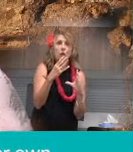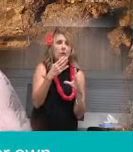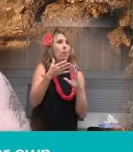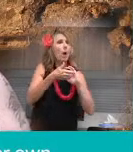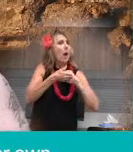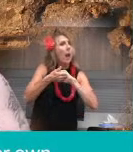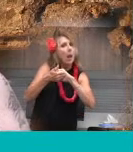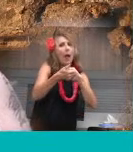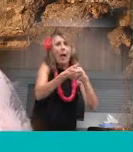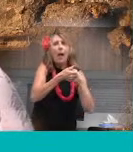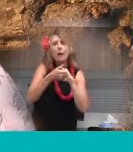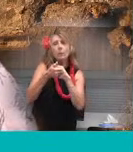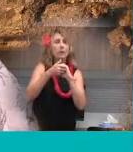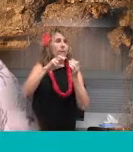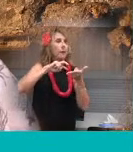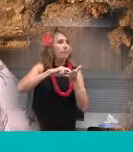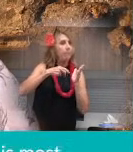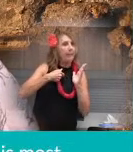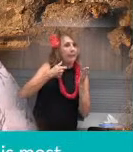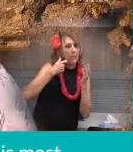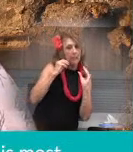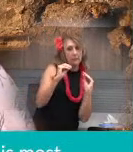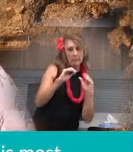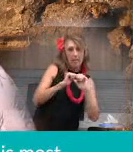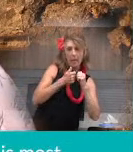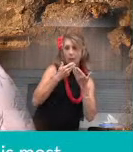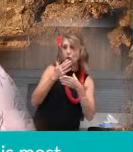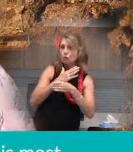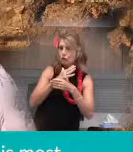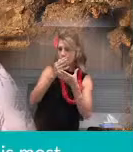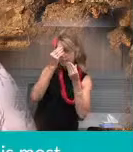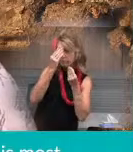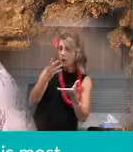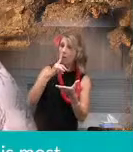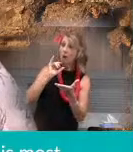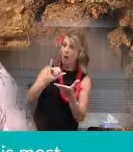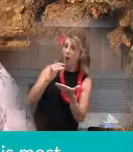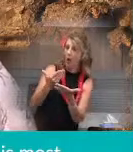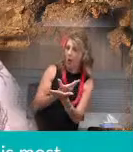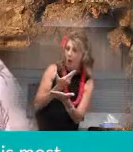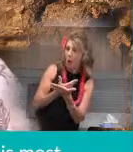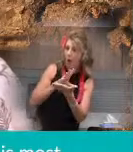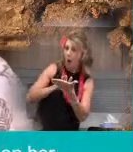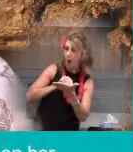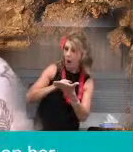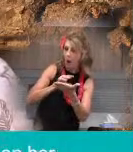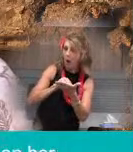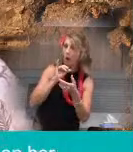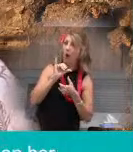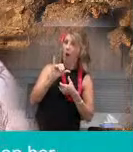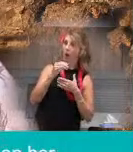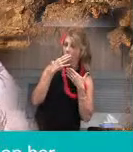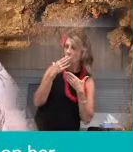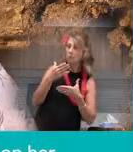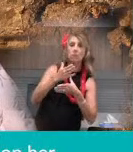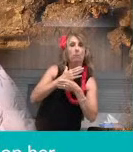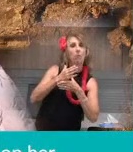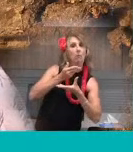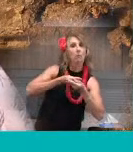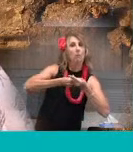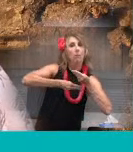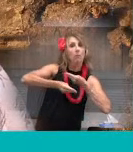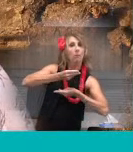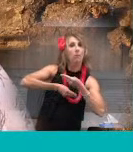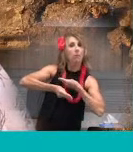willing to share her own teaching practices as well as learn new ones. Audrey is most proud of the impact she has had